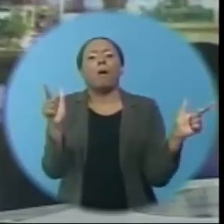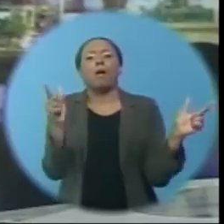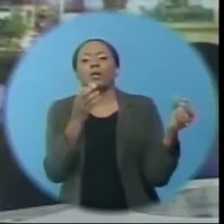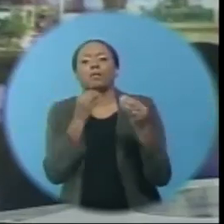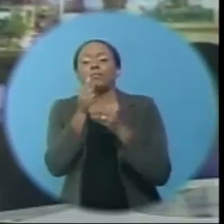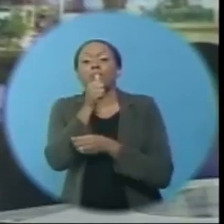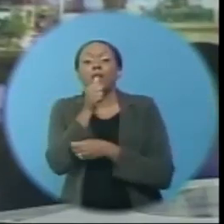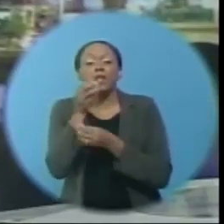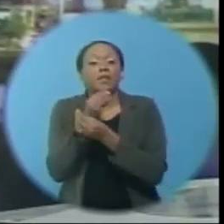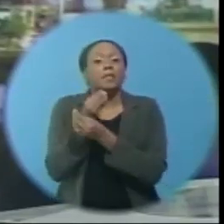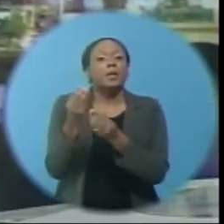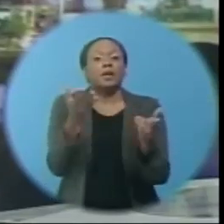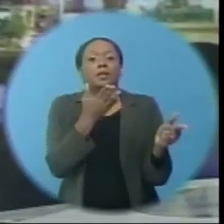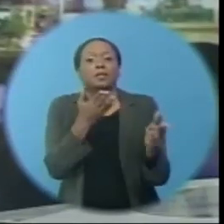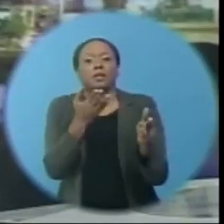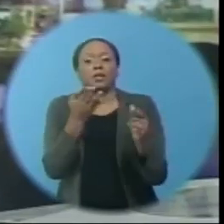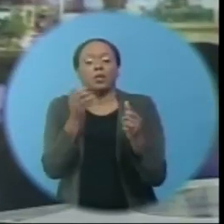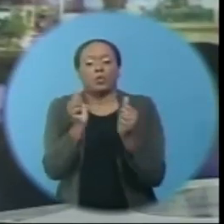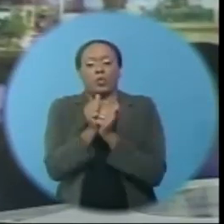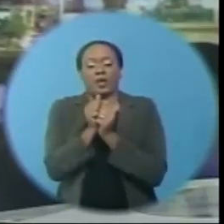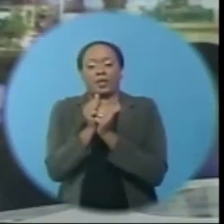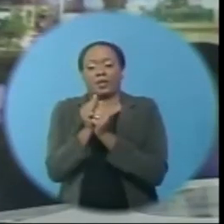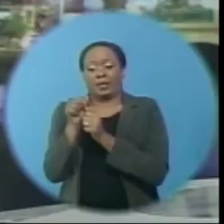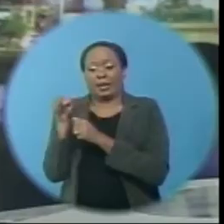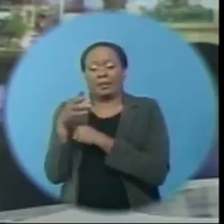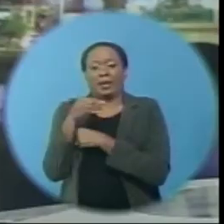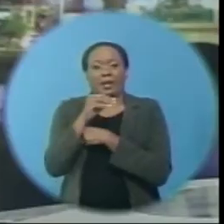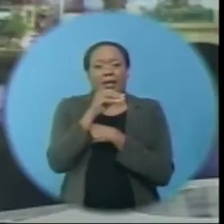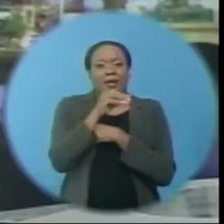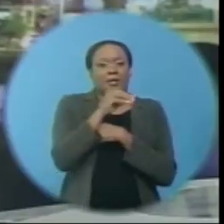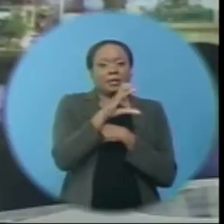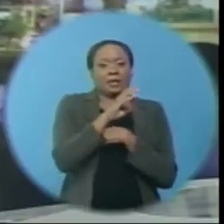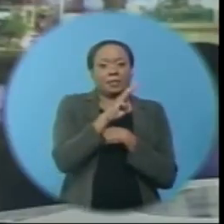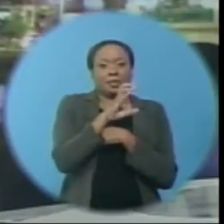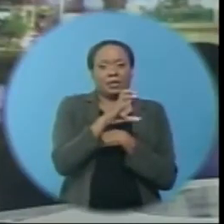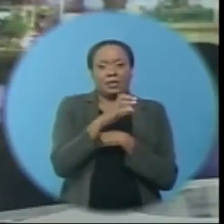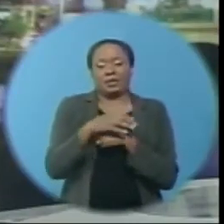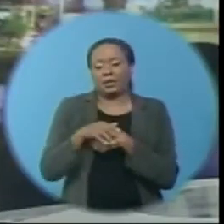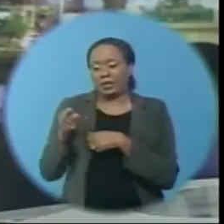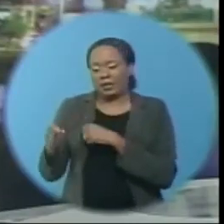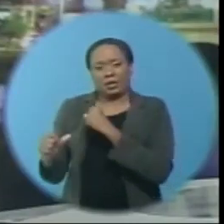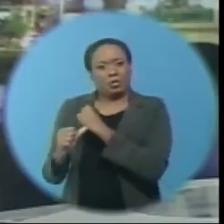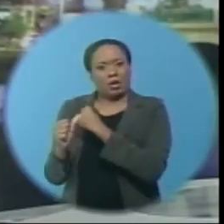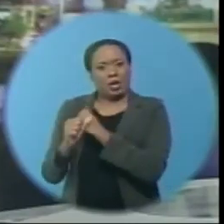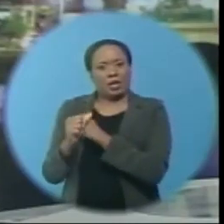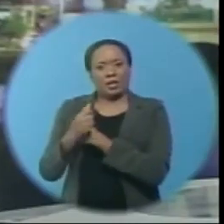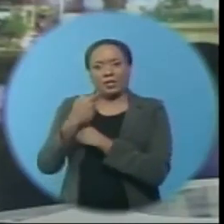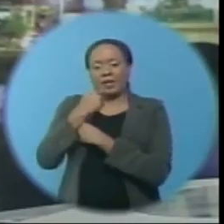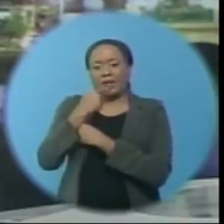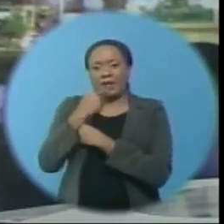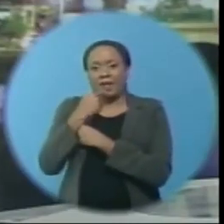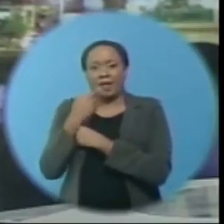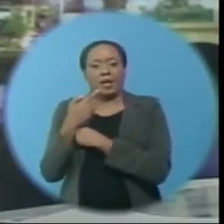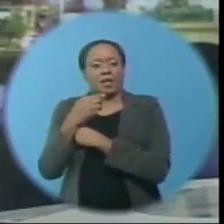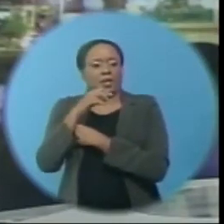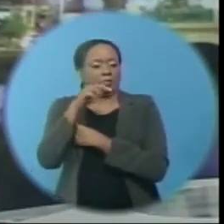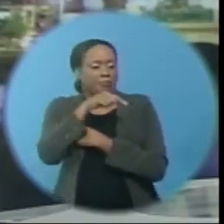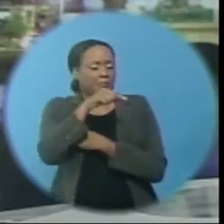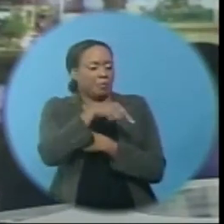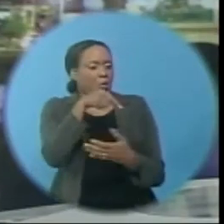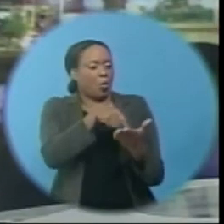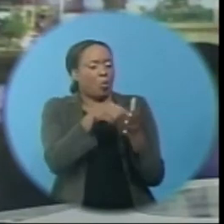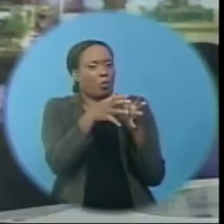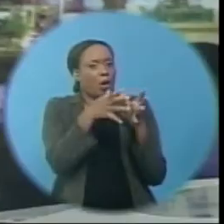Both Sportsmax and IMC are owned by Digicel. IMC also threatened to discontinue its arrangement with the